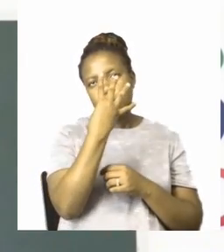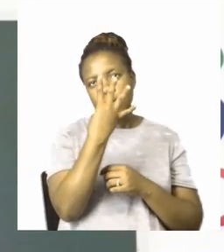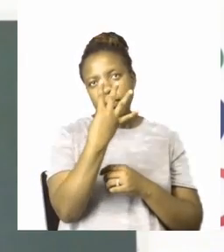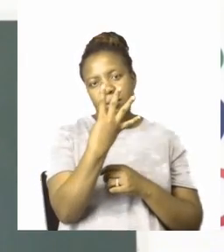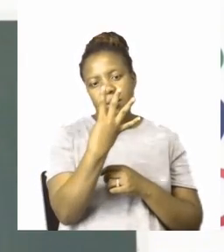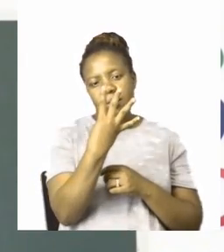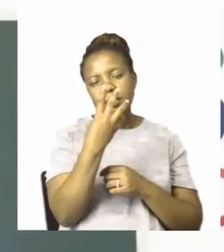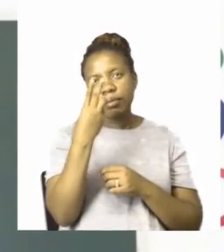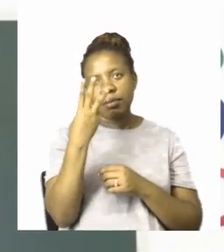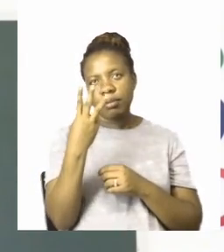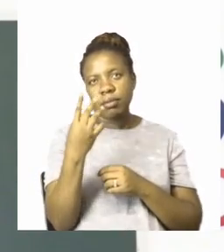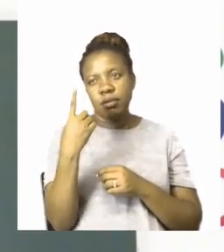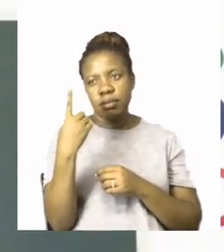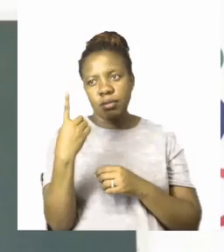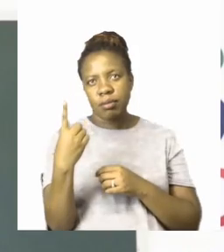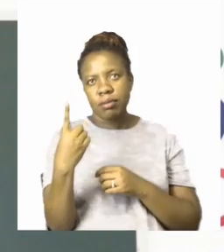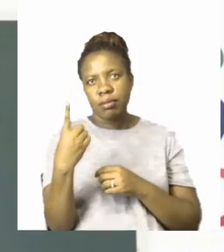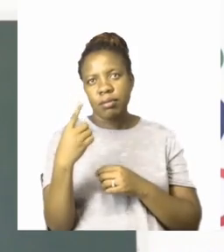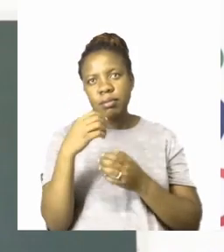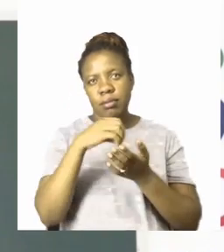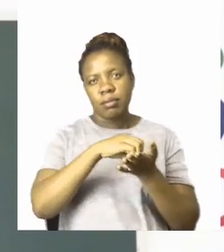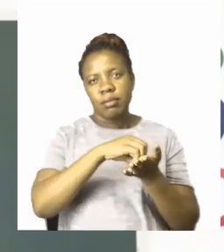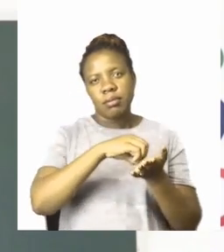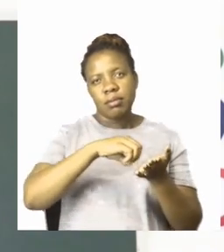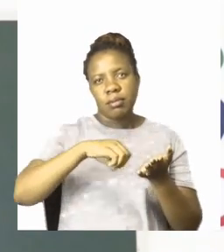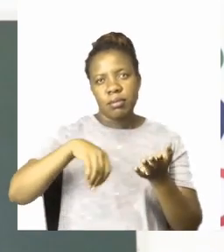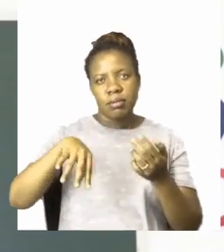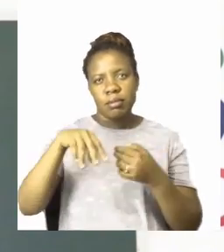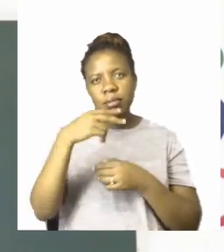is 431 minus